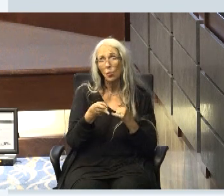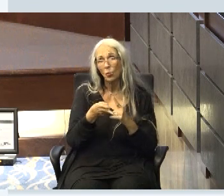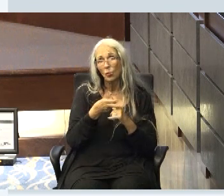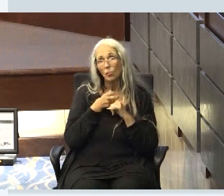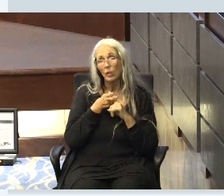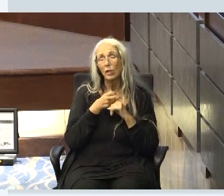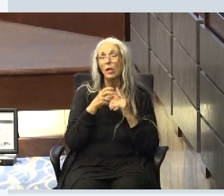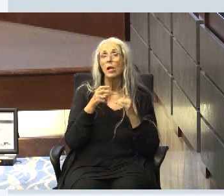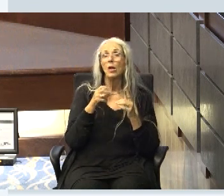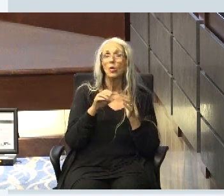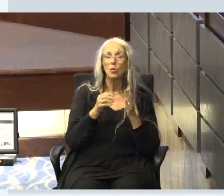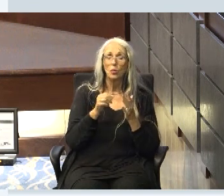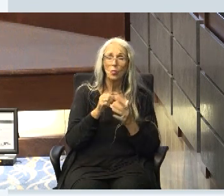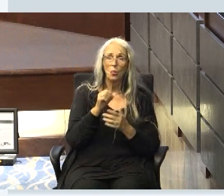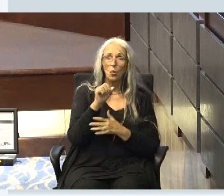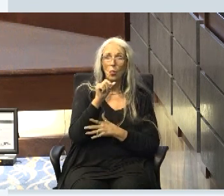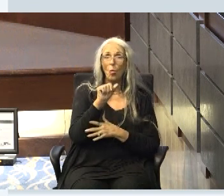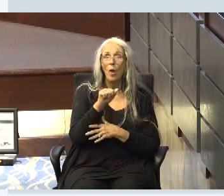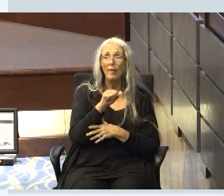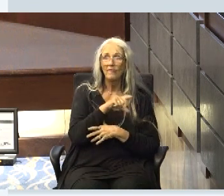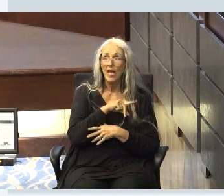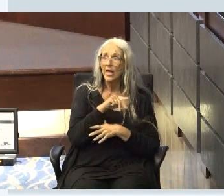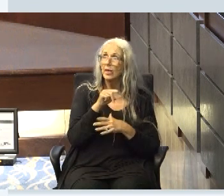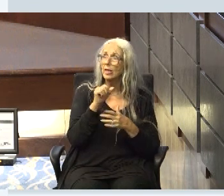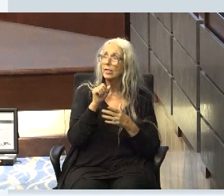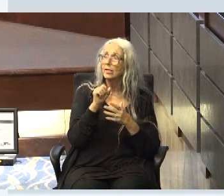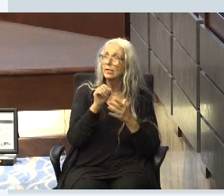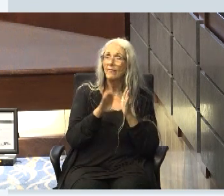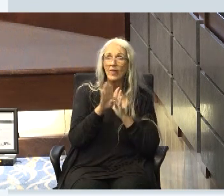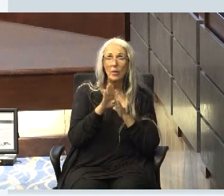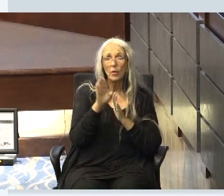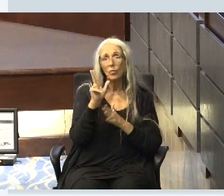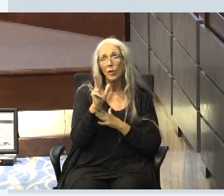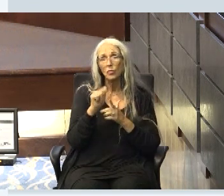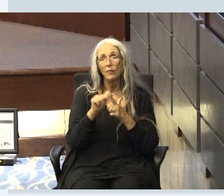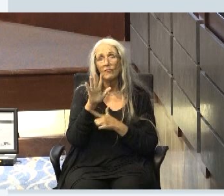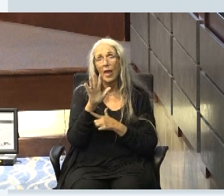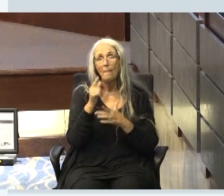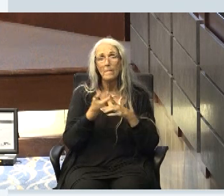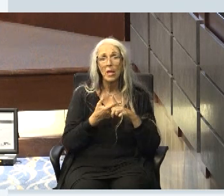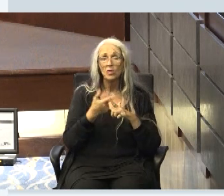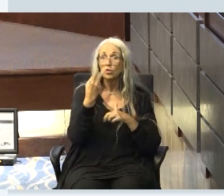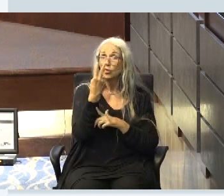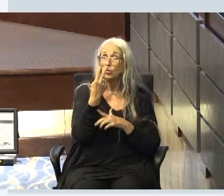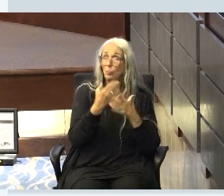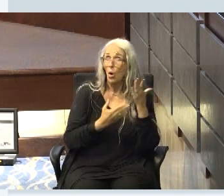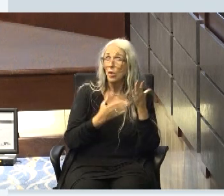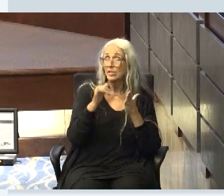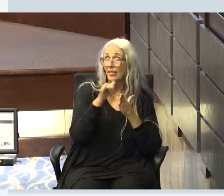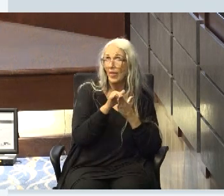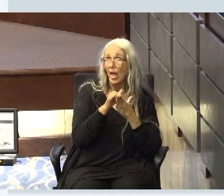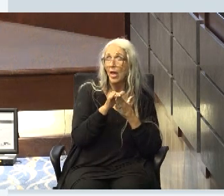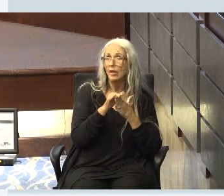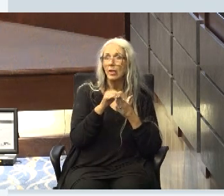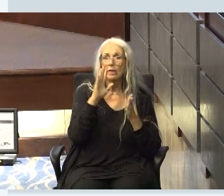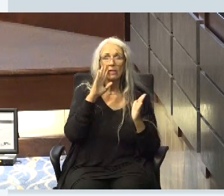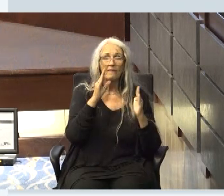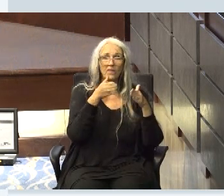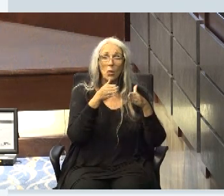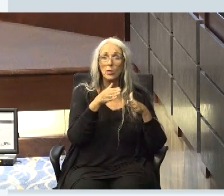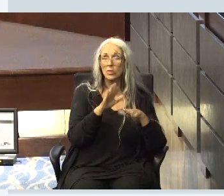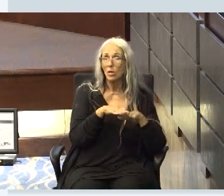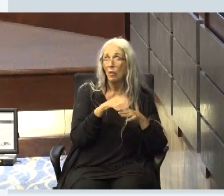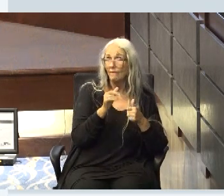developers. We anticipate that this is going to play out over 3 to 5 months of analysis. There's 2 phases to that that focus in